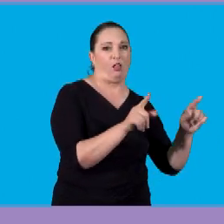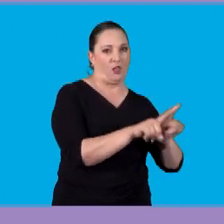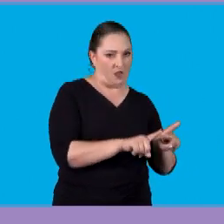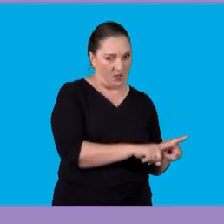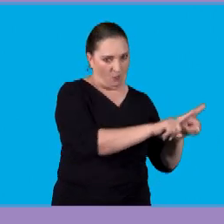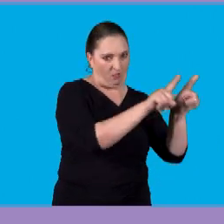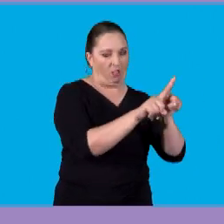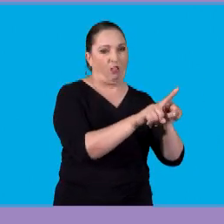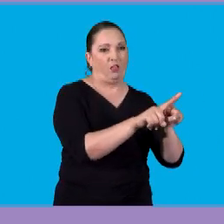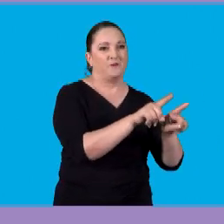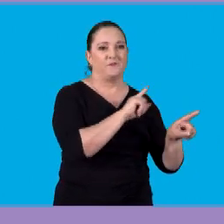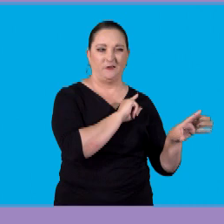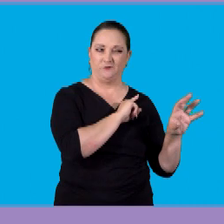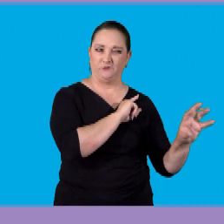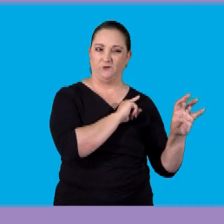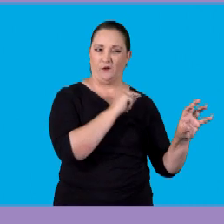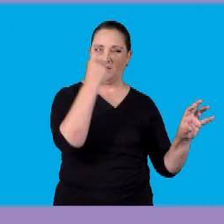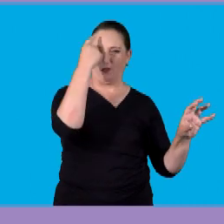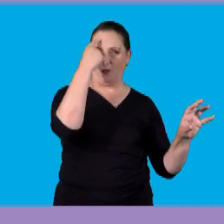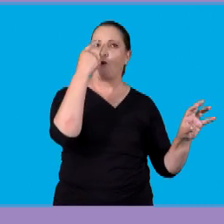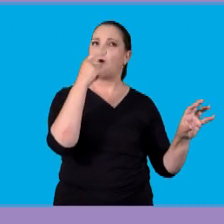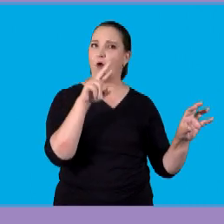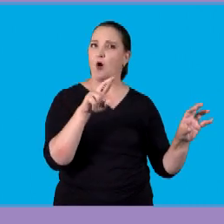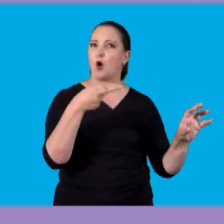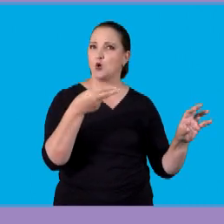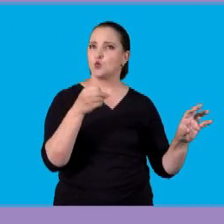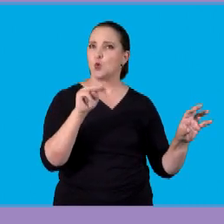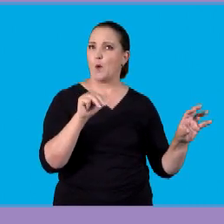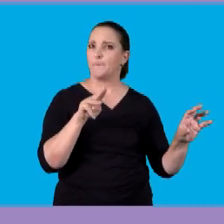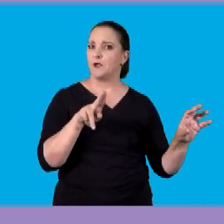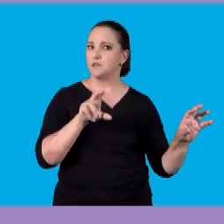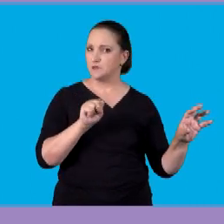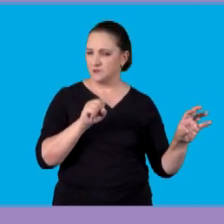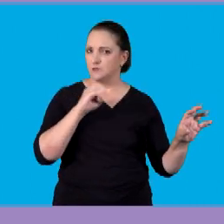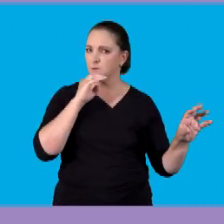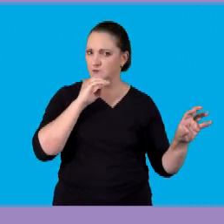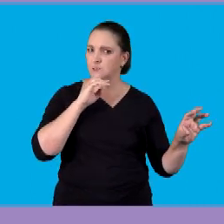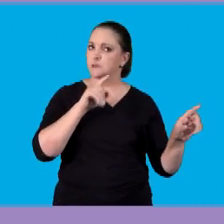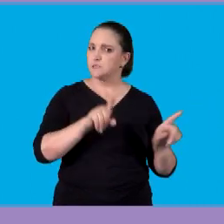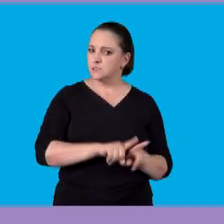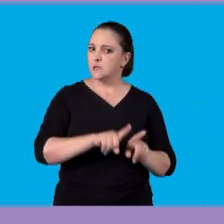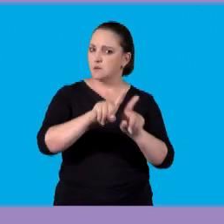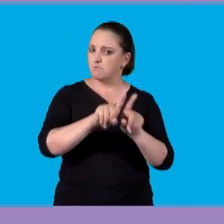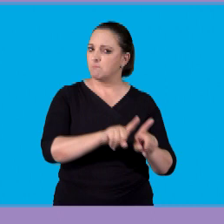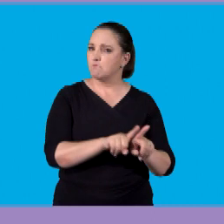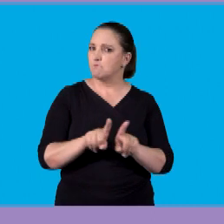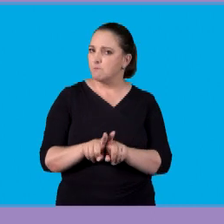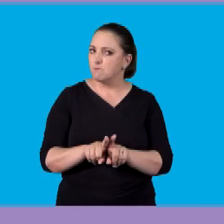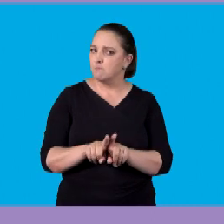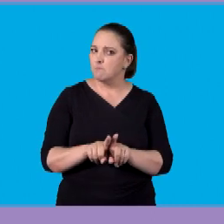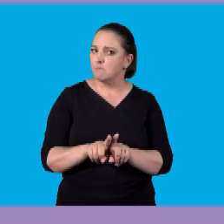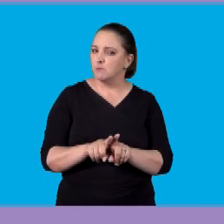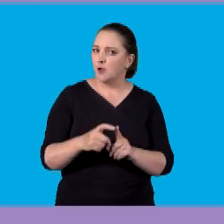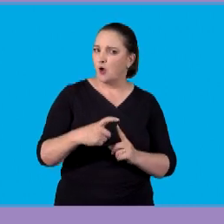equal. Now that makes us think of a rhombus, because when we think of a rhombus, the opposite sides are also parallel.